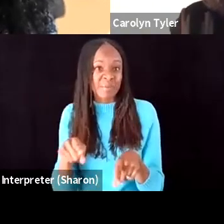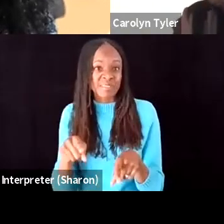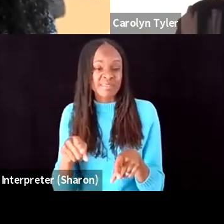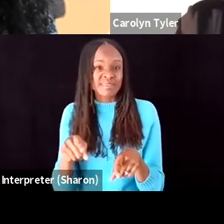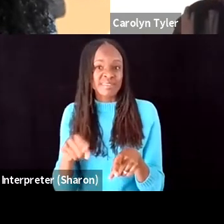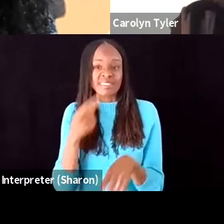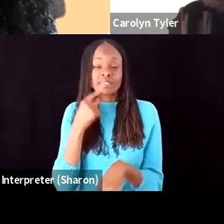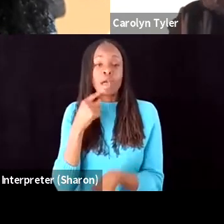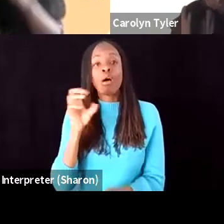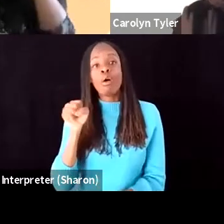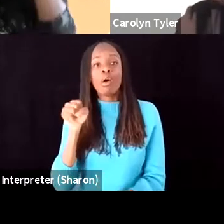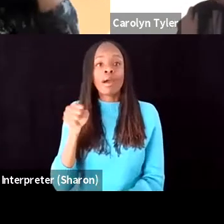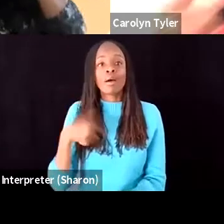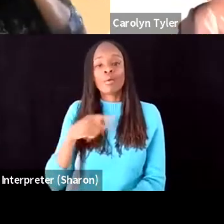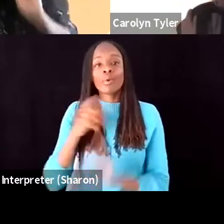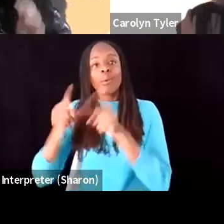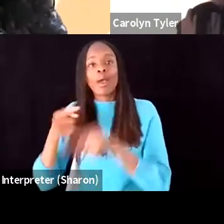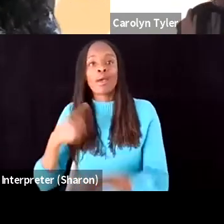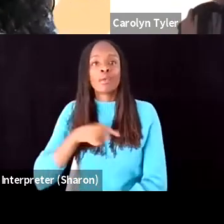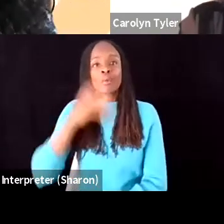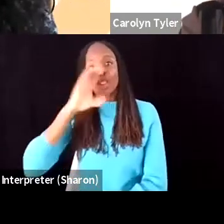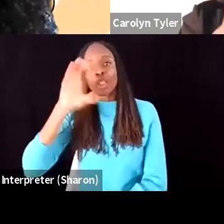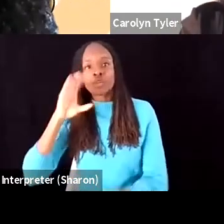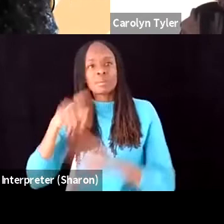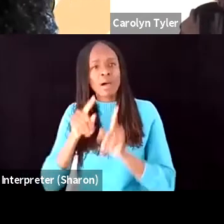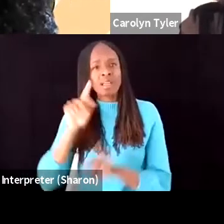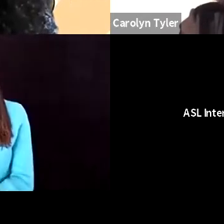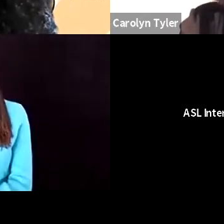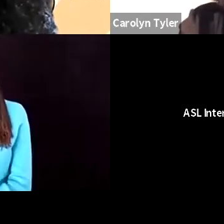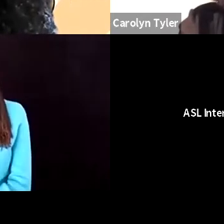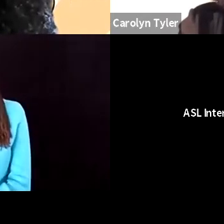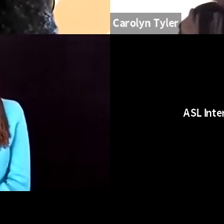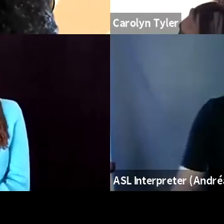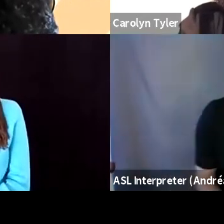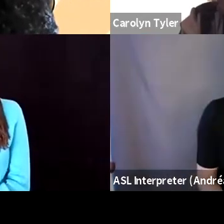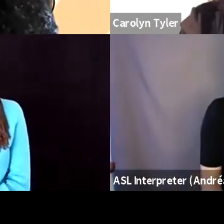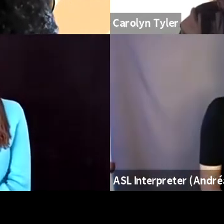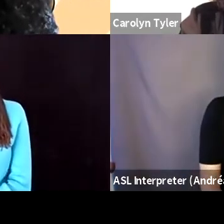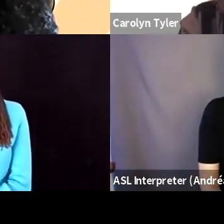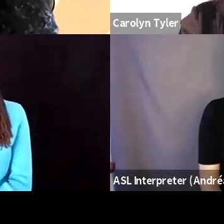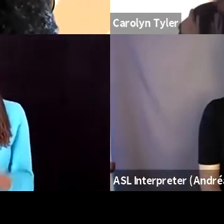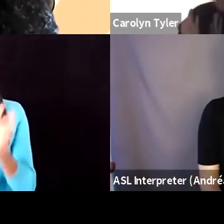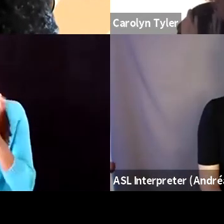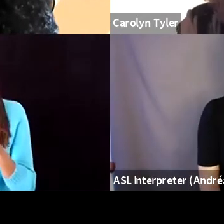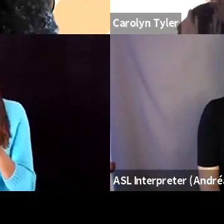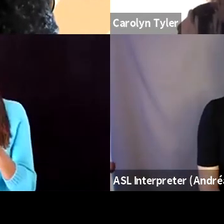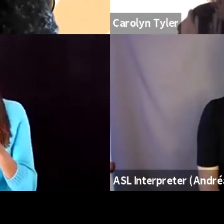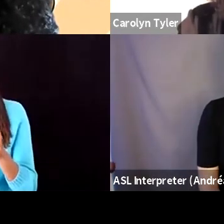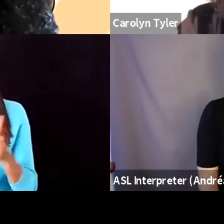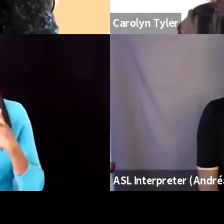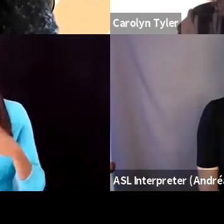we went and we looked. But you have to, Tahman, acknowledge, first of all, that there's a